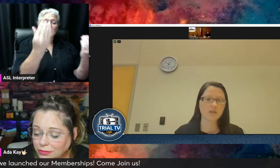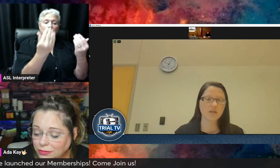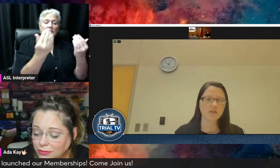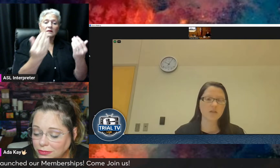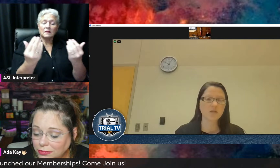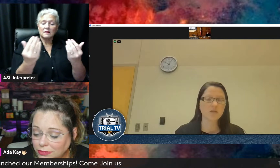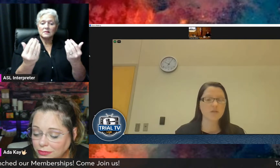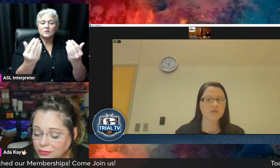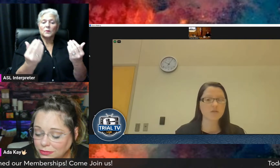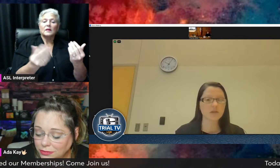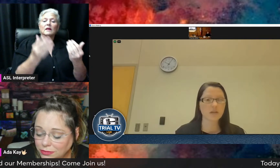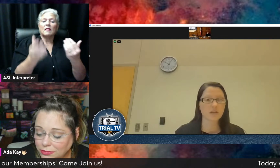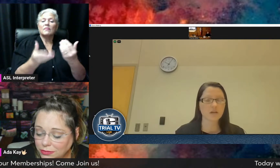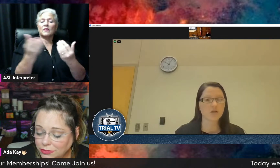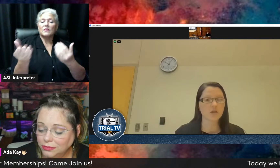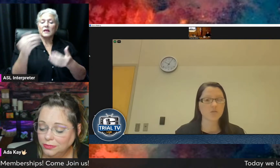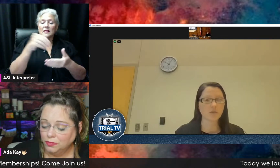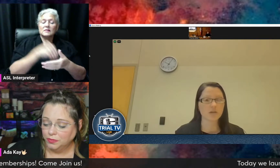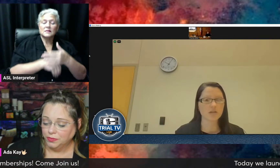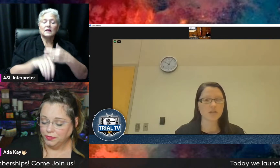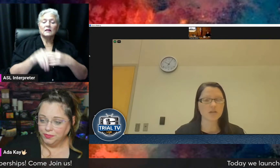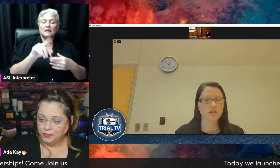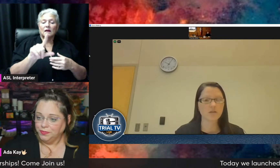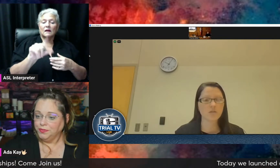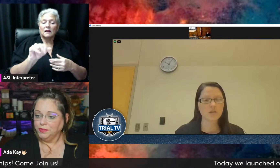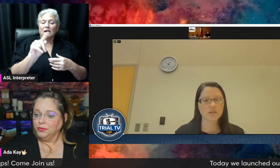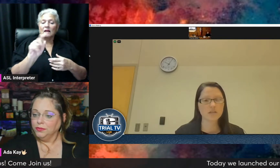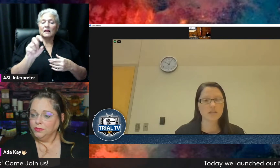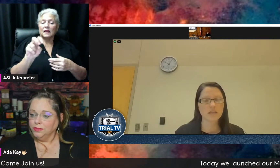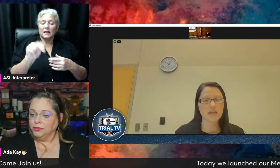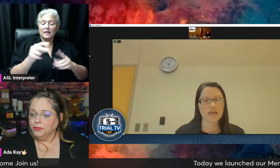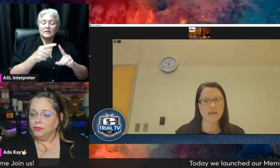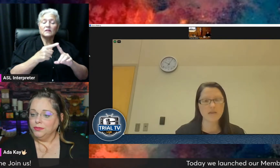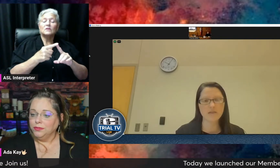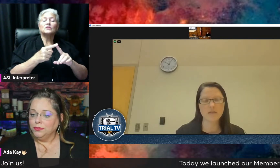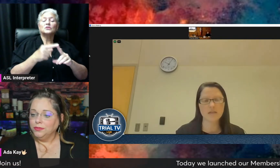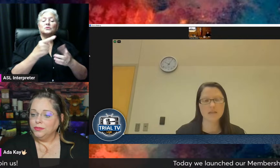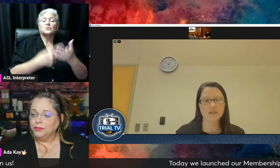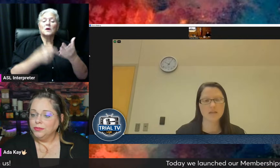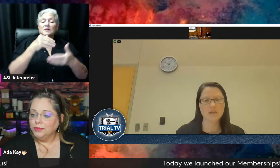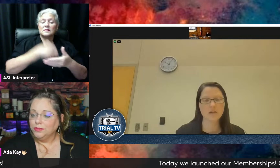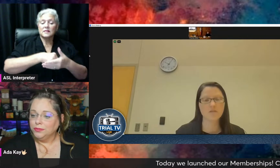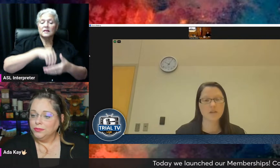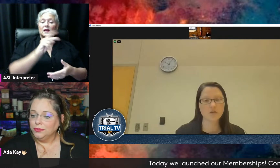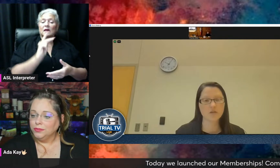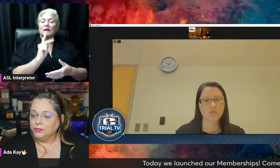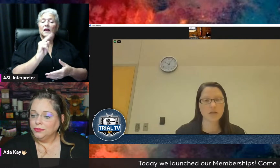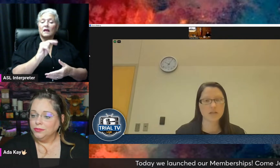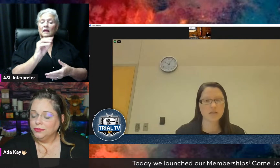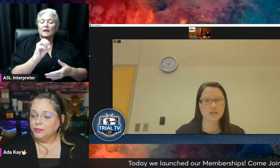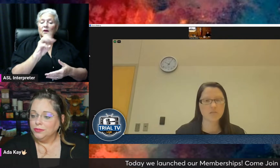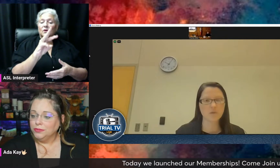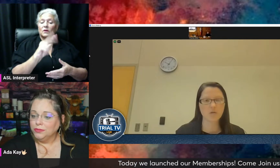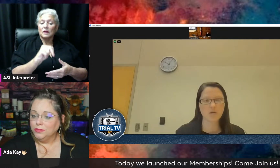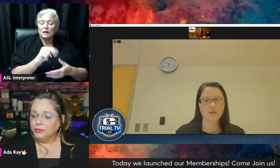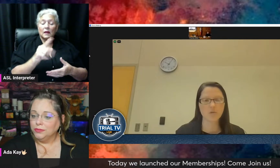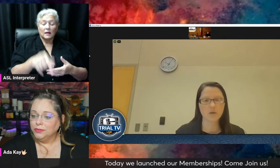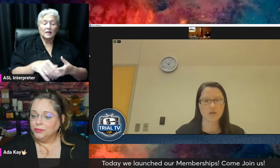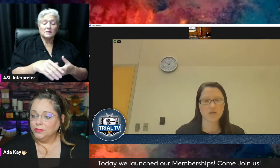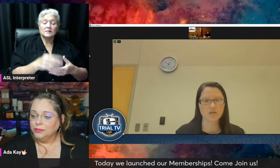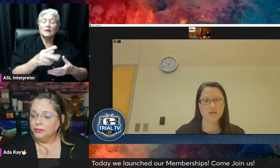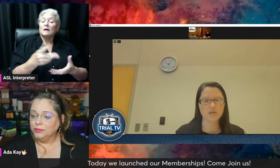latent print to the features within a known print. We look to see A, is the feature present in